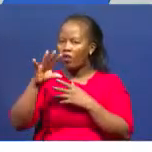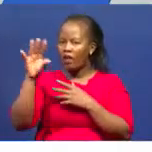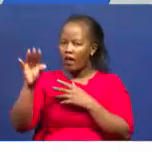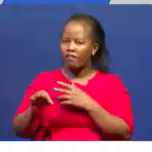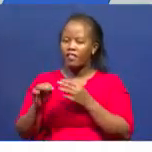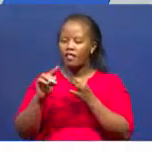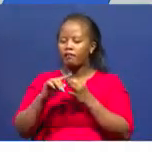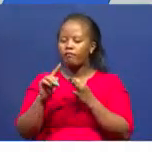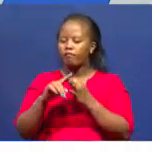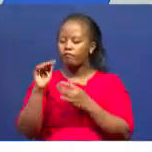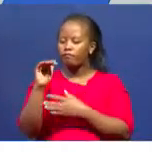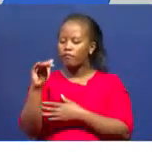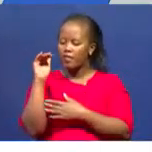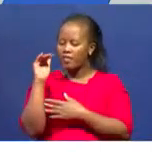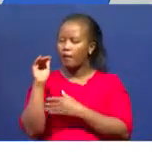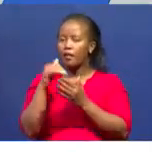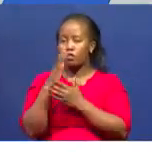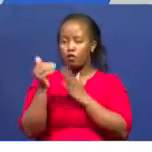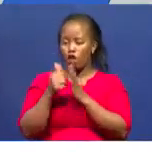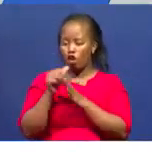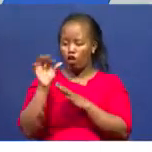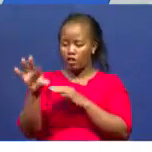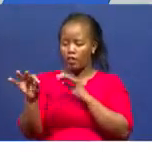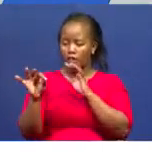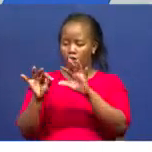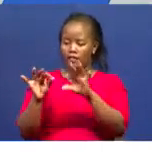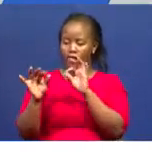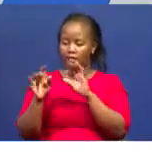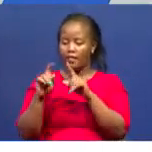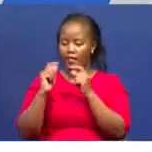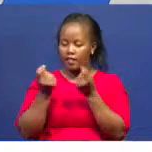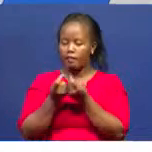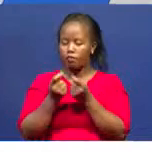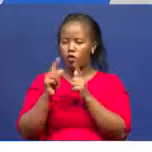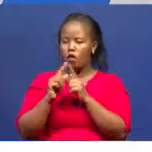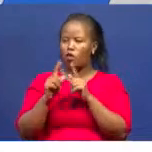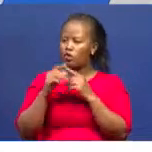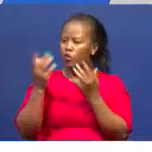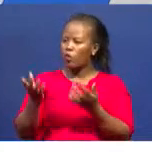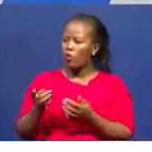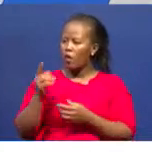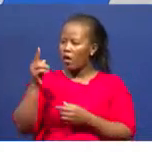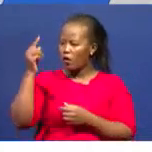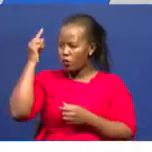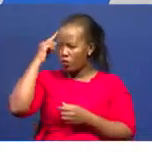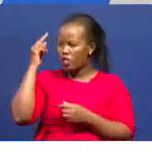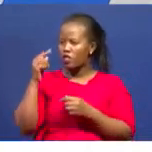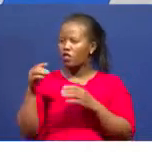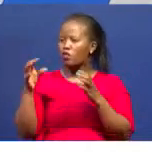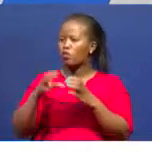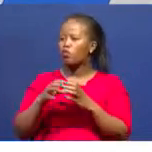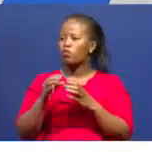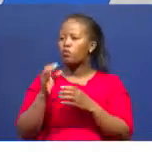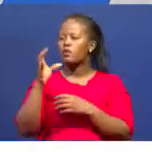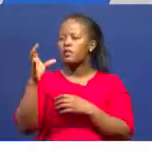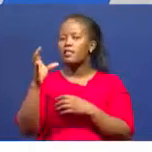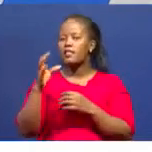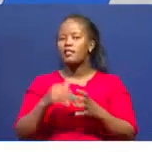selected Cranes team and how you view Group C of Chan.